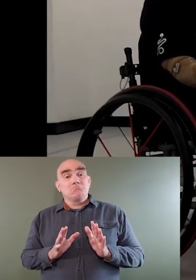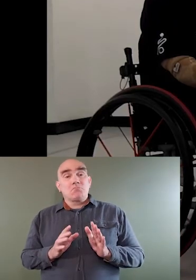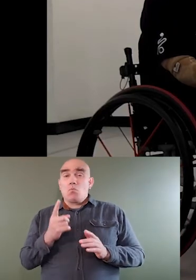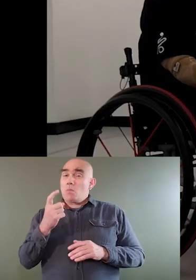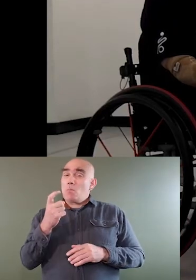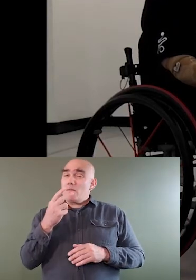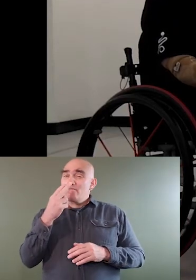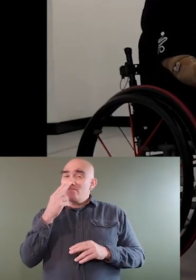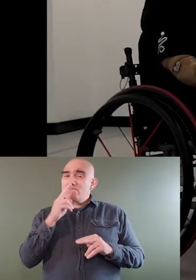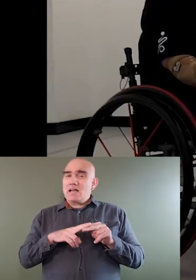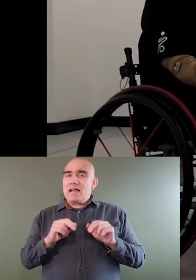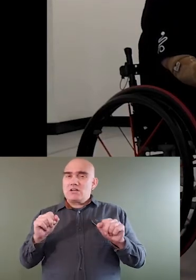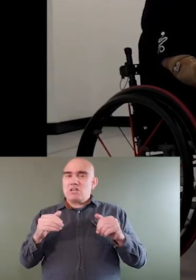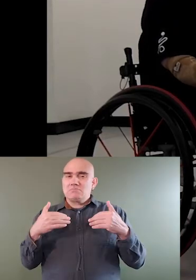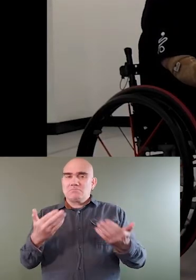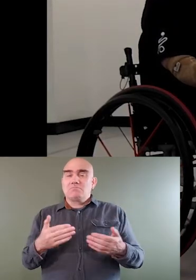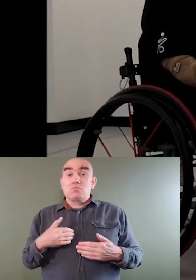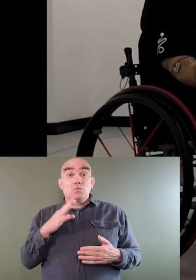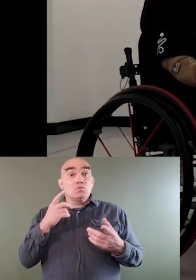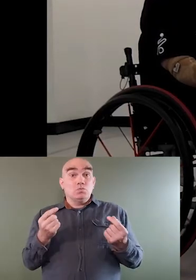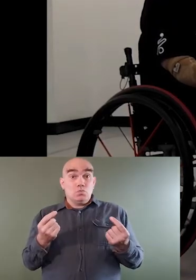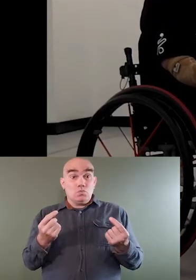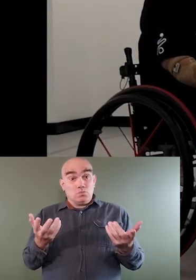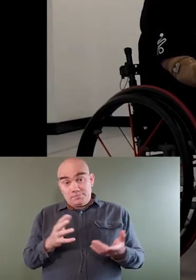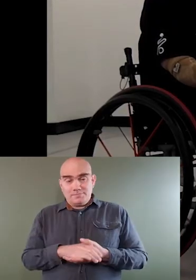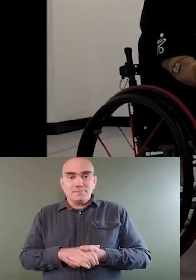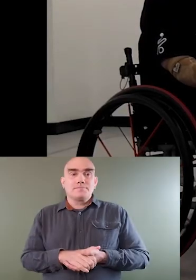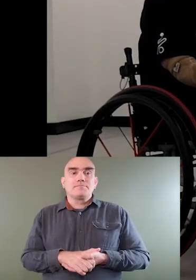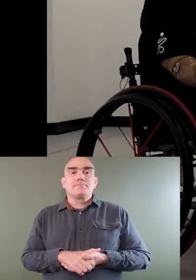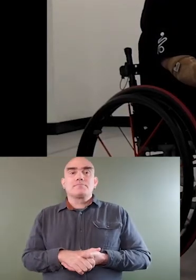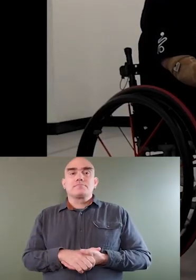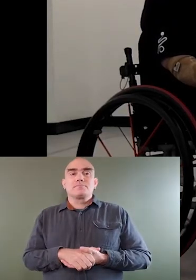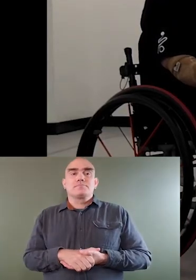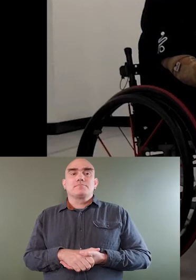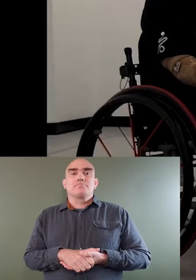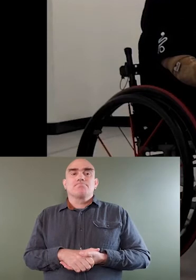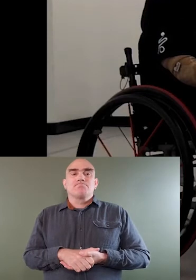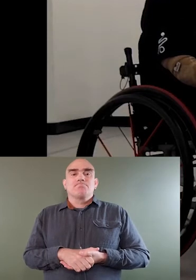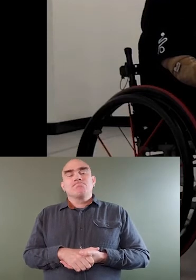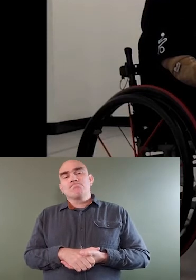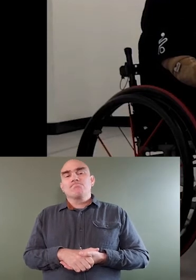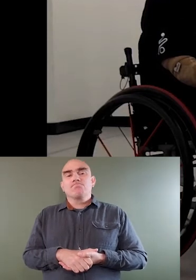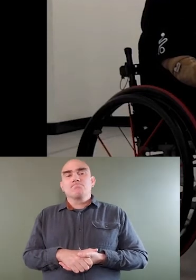One more fun exercise. We are going to do